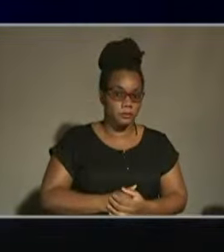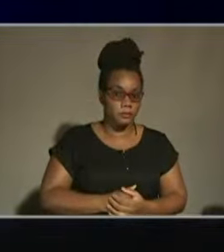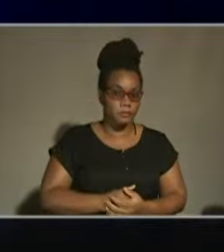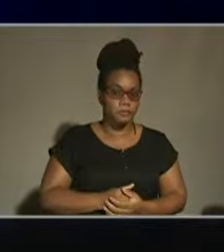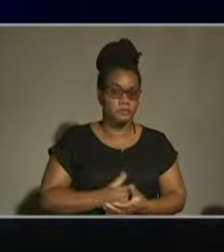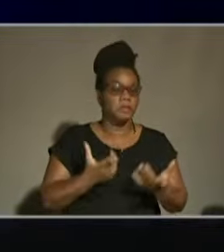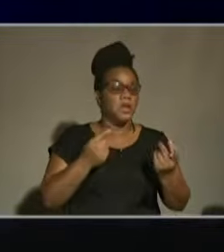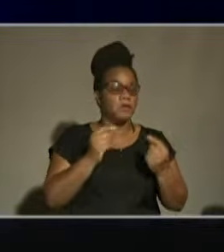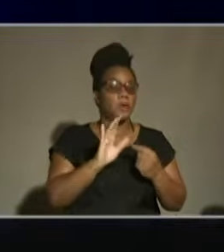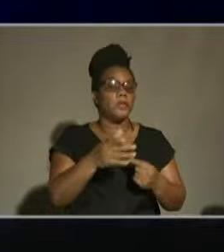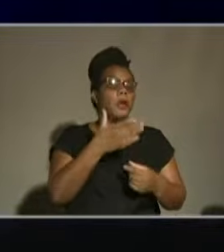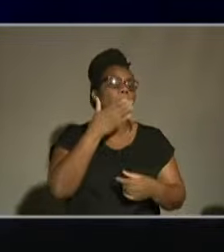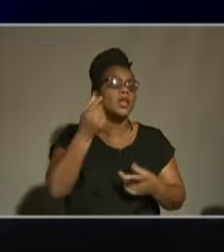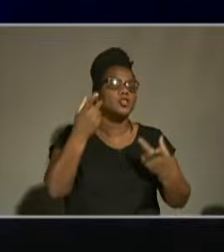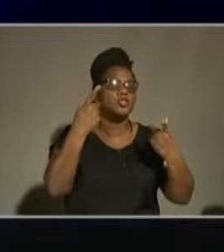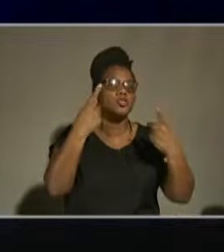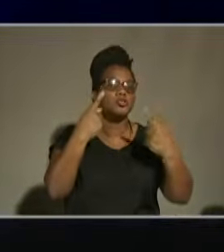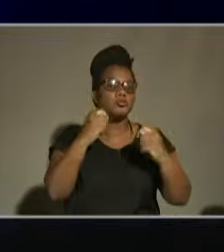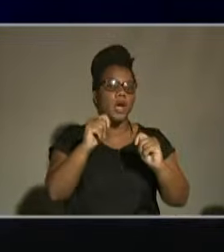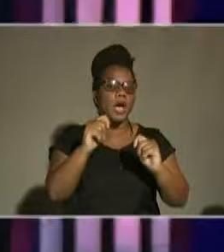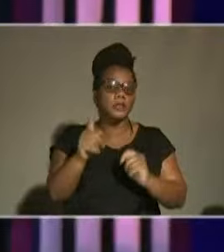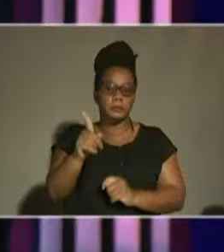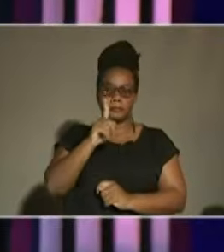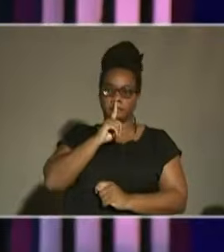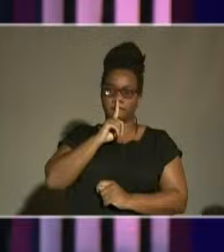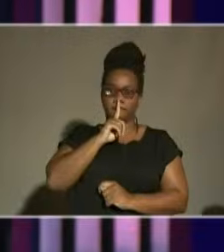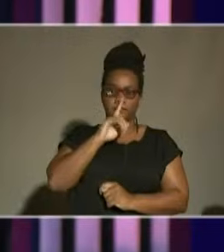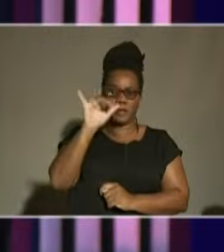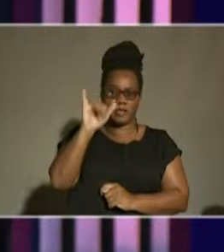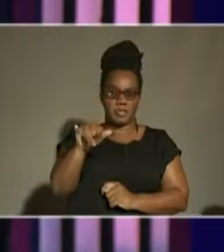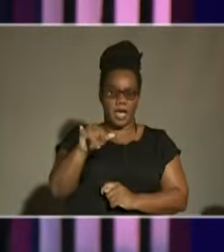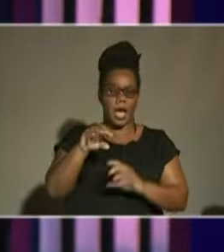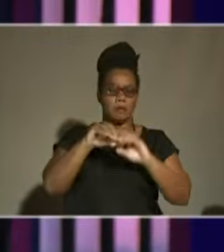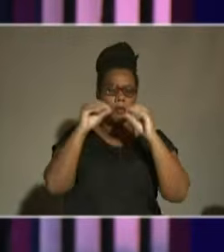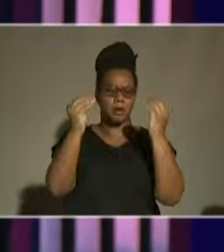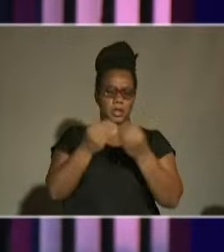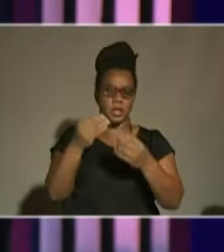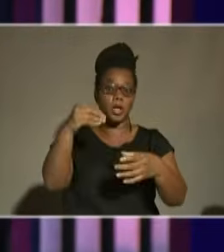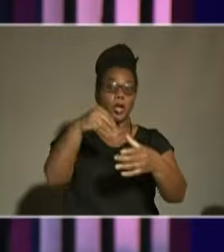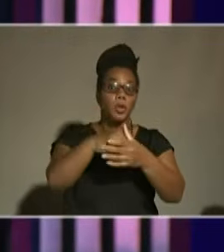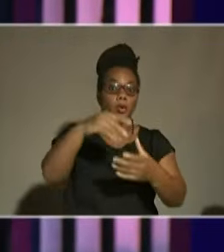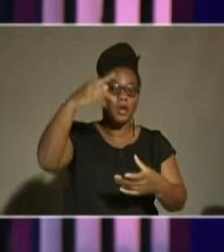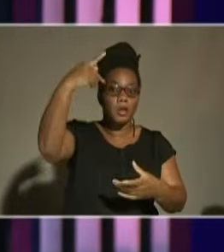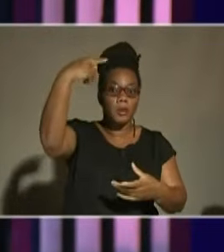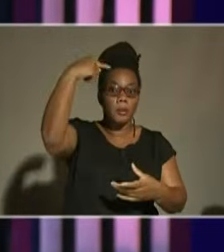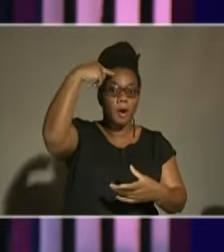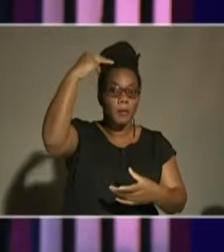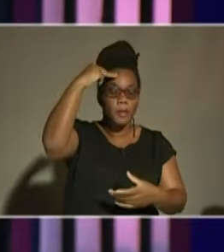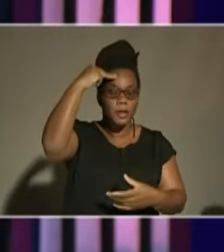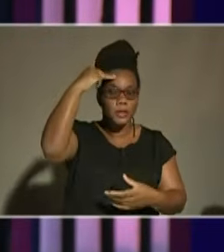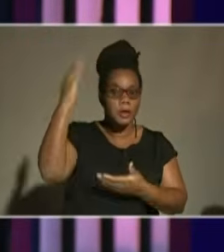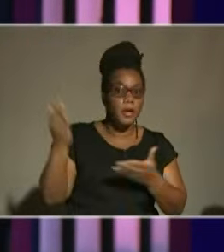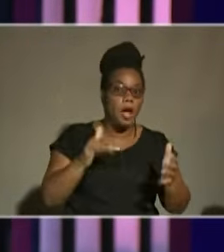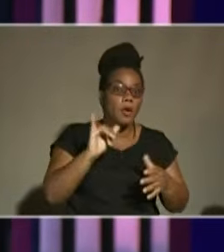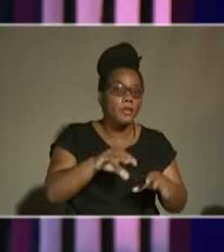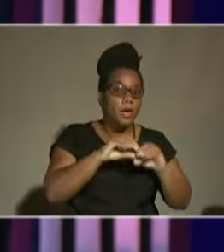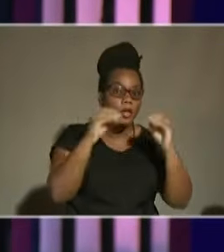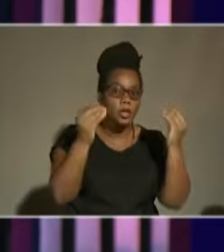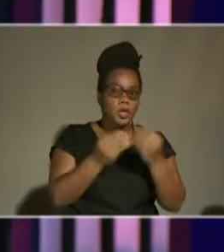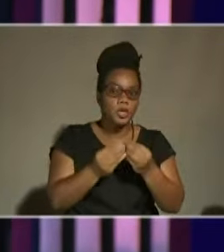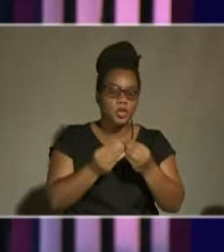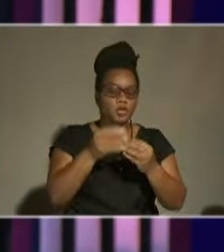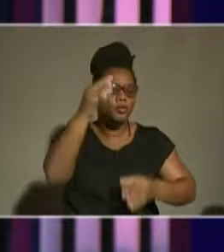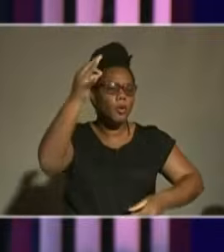their very best to try to neuter that critical institution, including the Prime Minister bringing that institution to